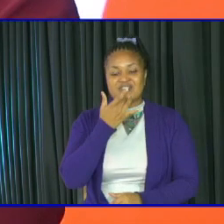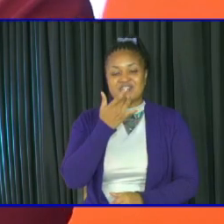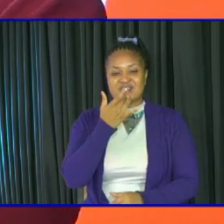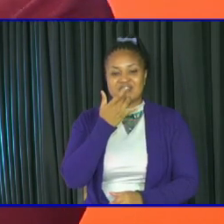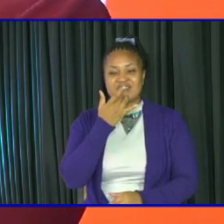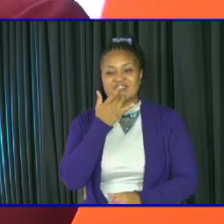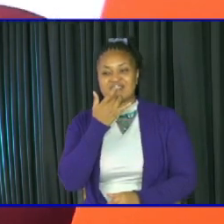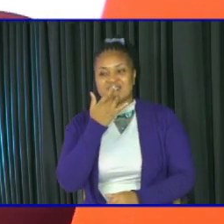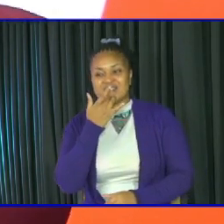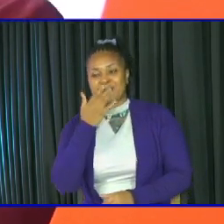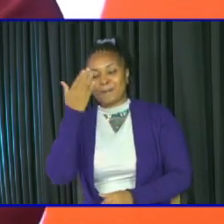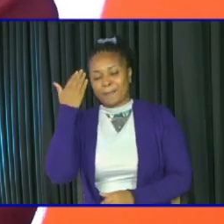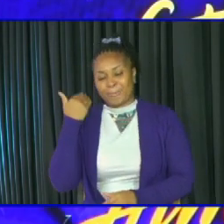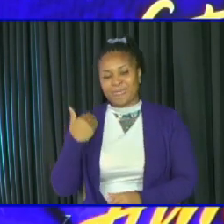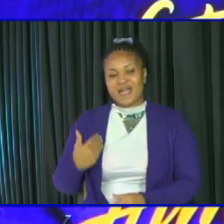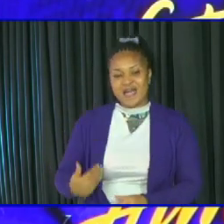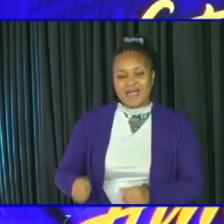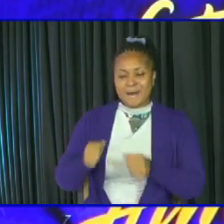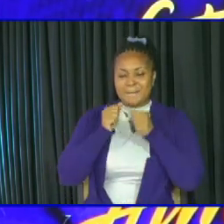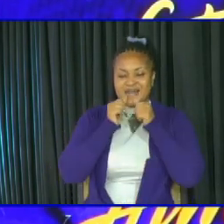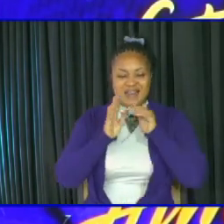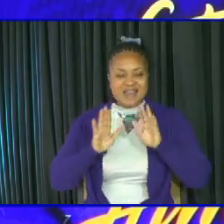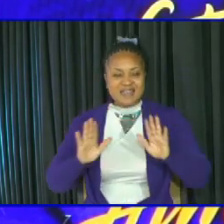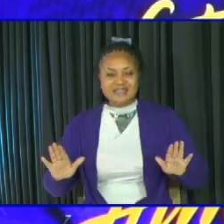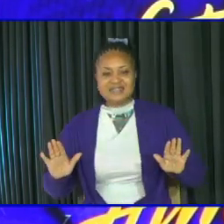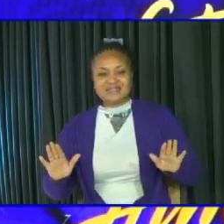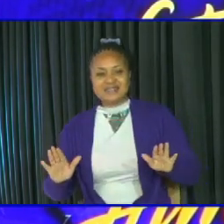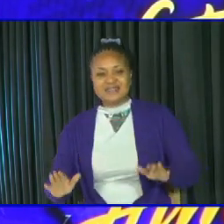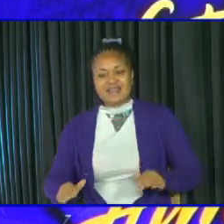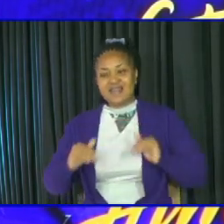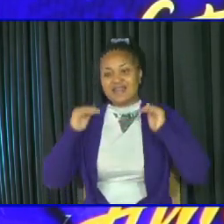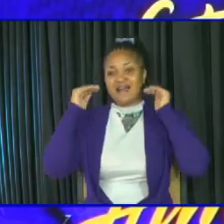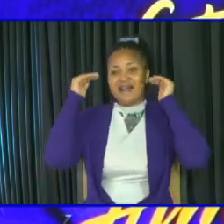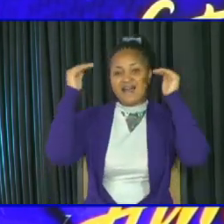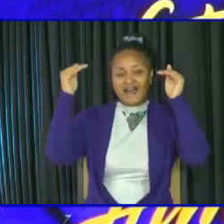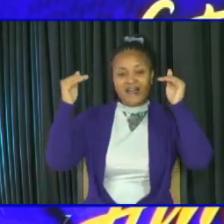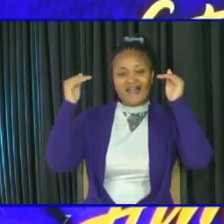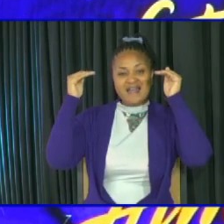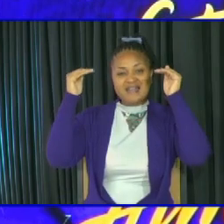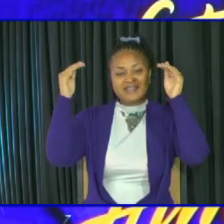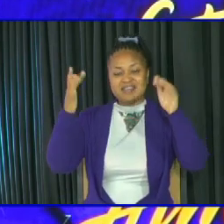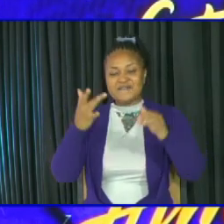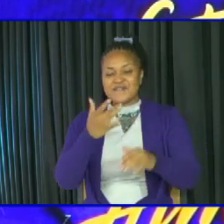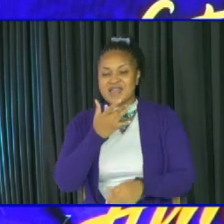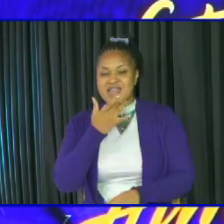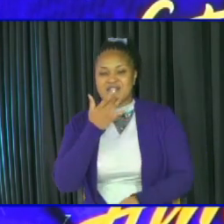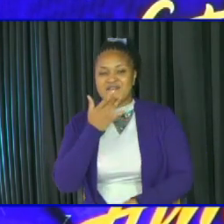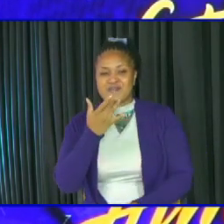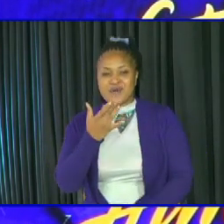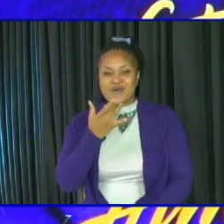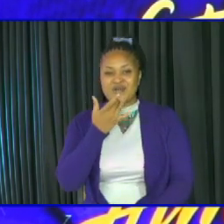favored. Lord, I am blessed and highly